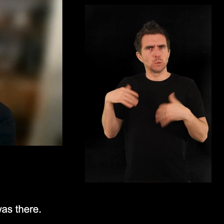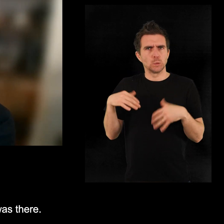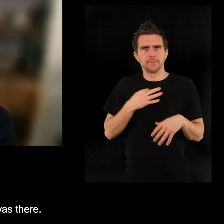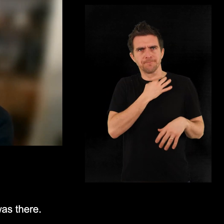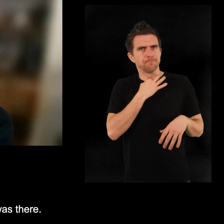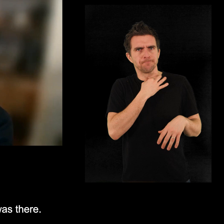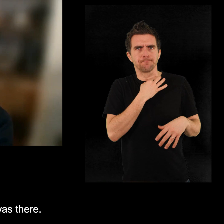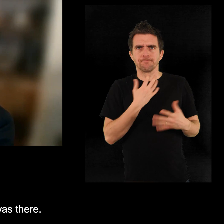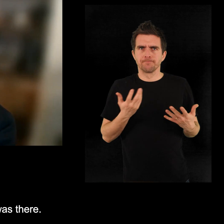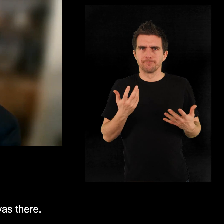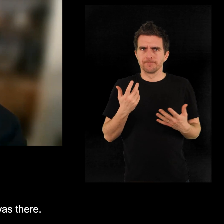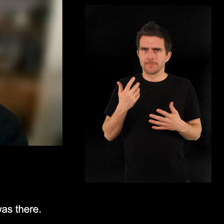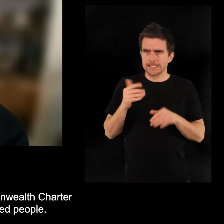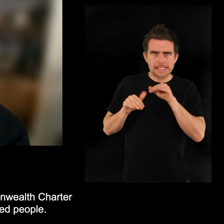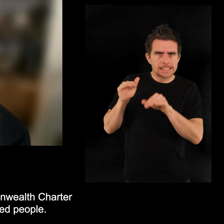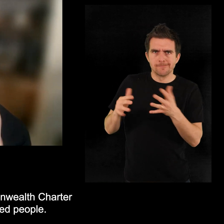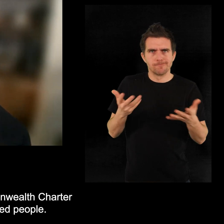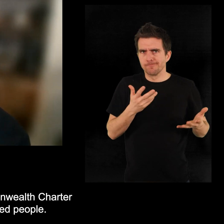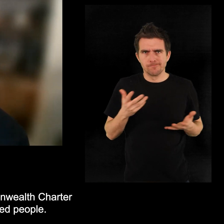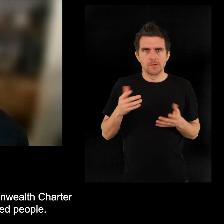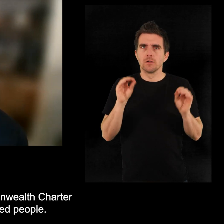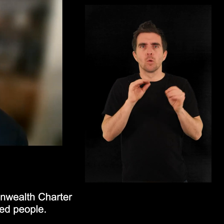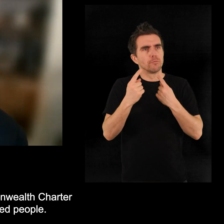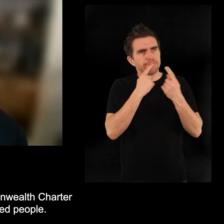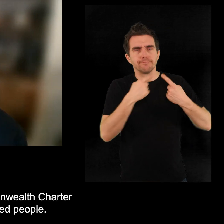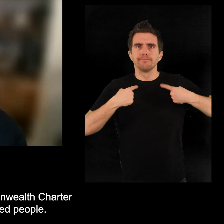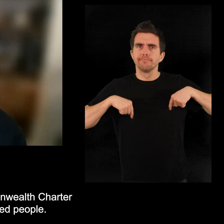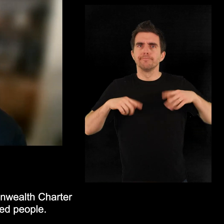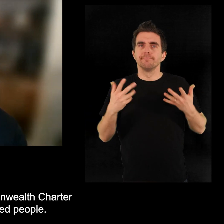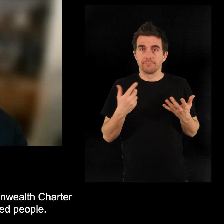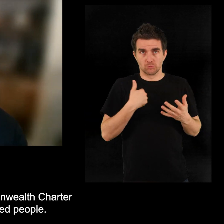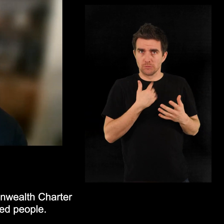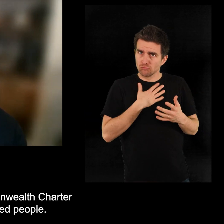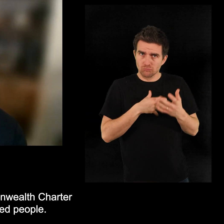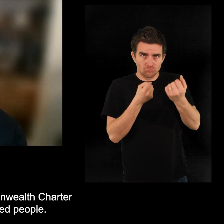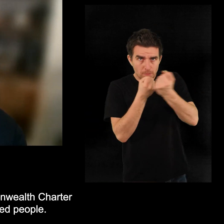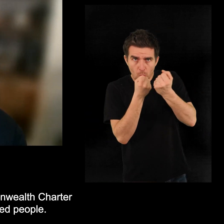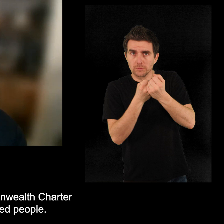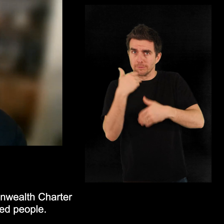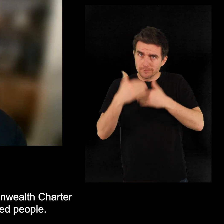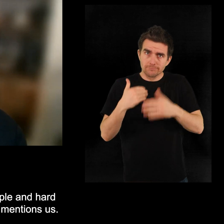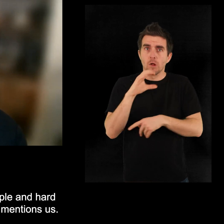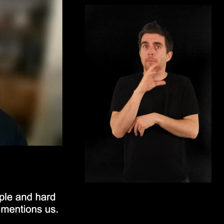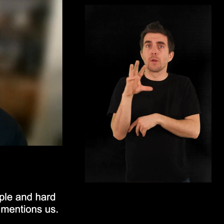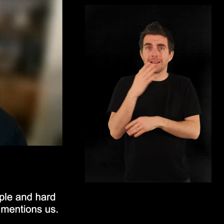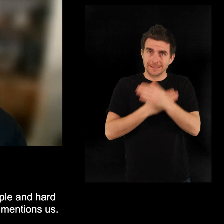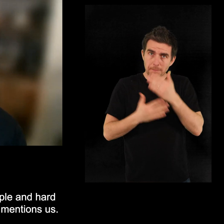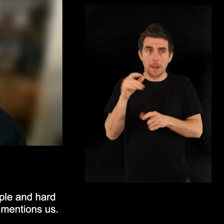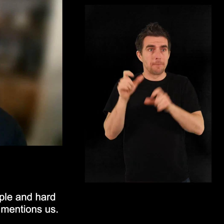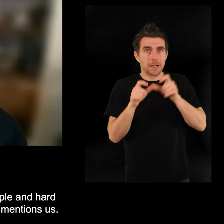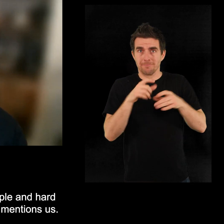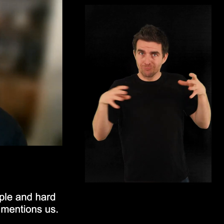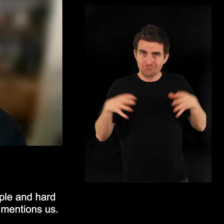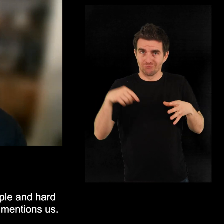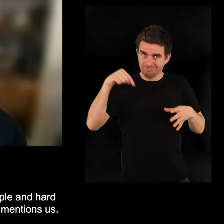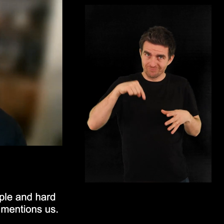the UNCRPD was there. And unfortunately, in this Commonwealth Charter, there is nothing about disabled people. It talks about